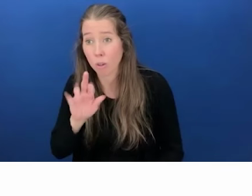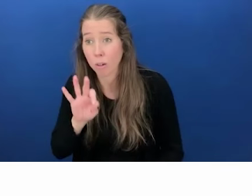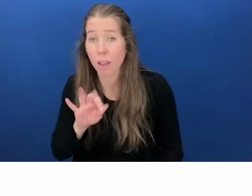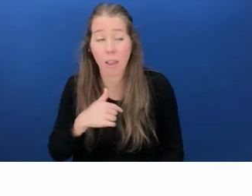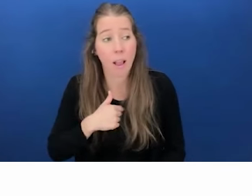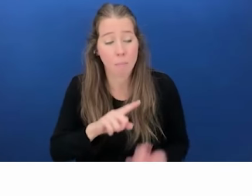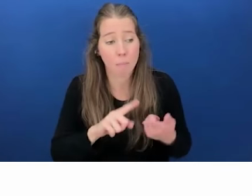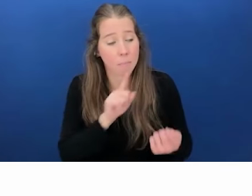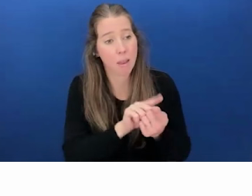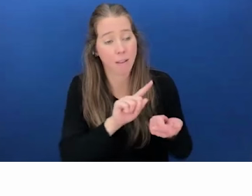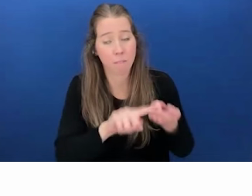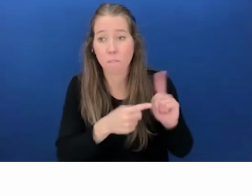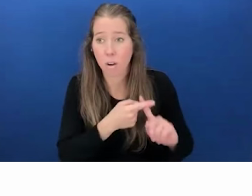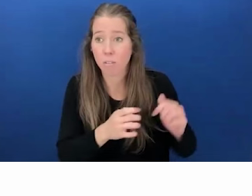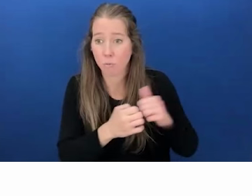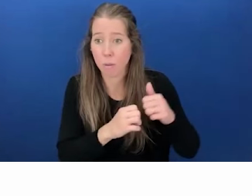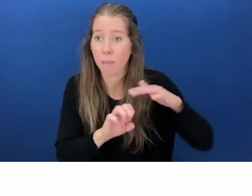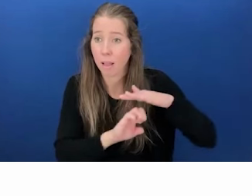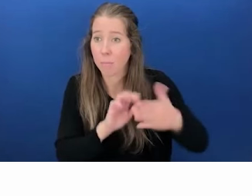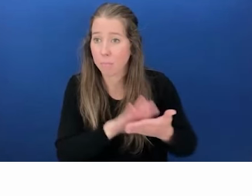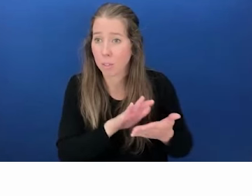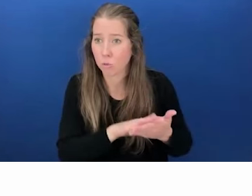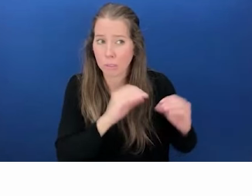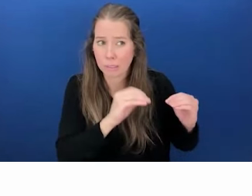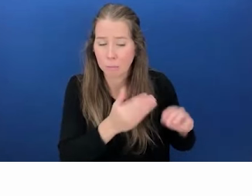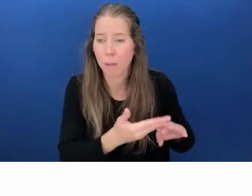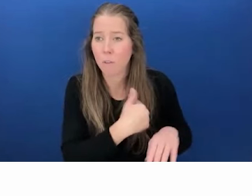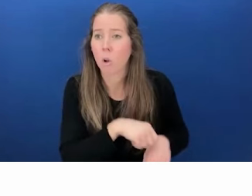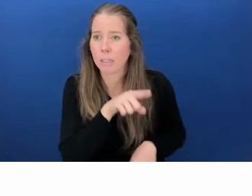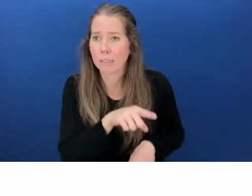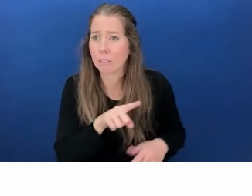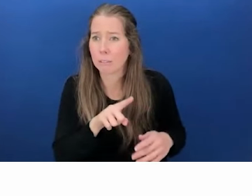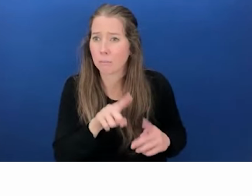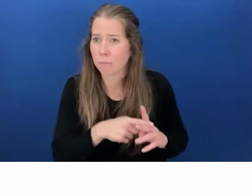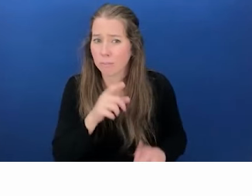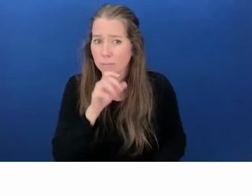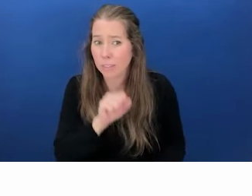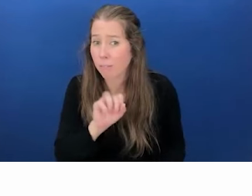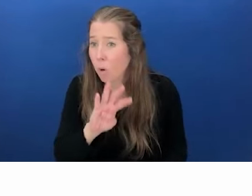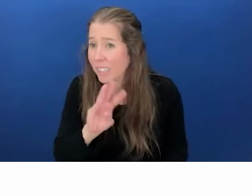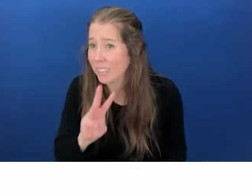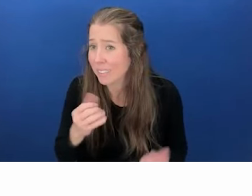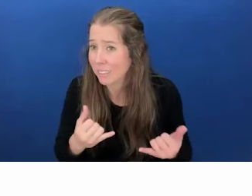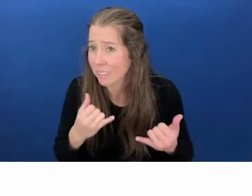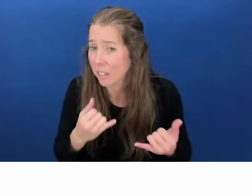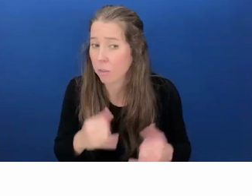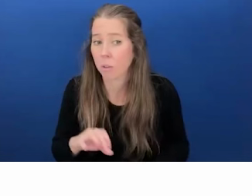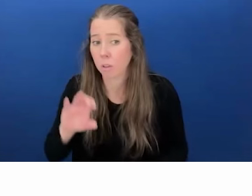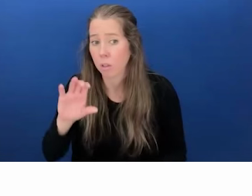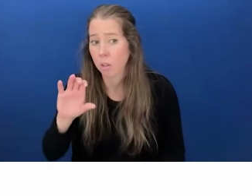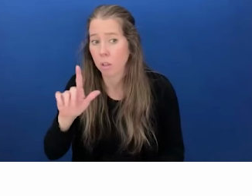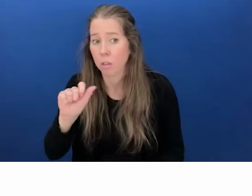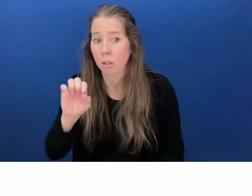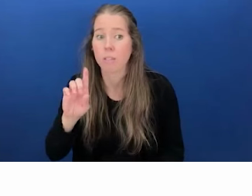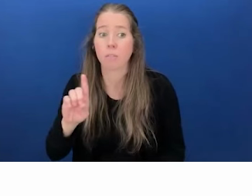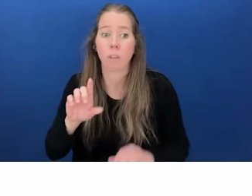tenure track now. He's 46. Right? We're starting later. Classified jobs usually require an associate's